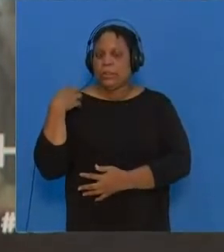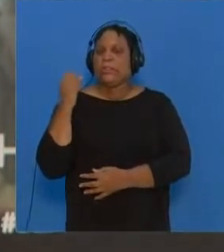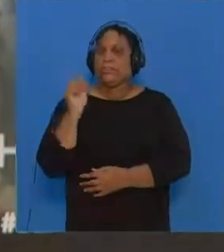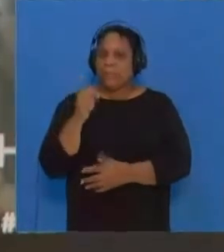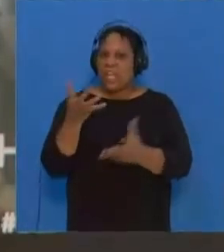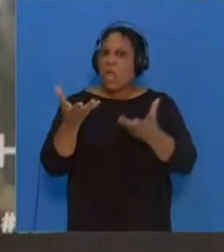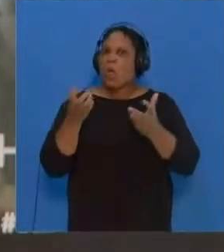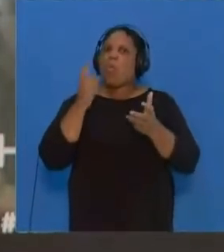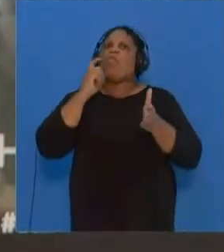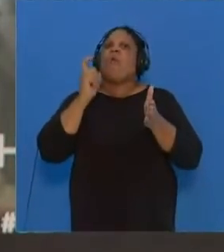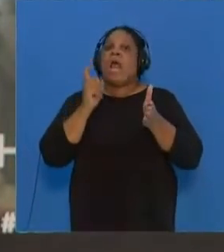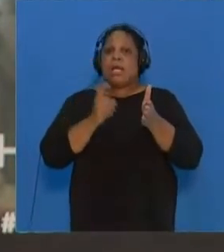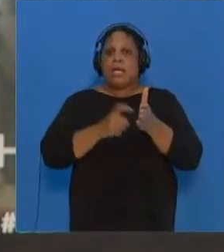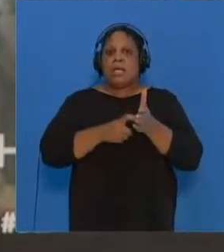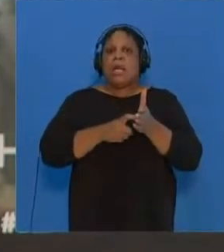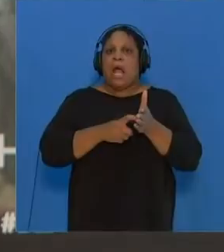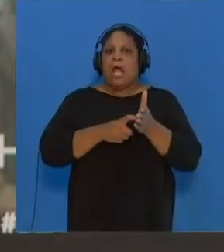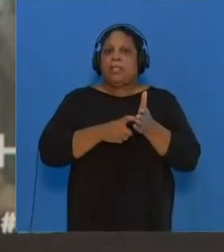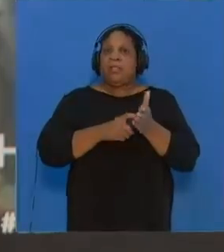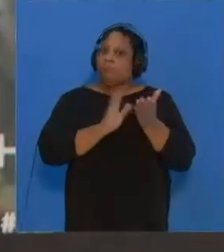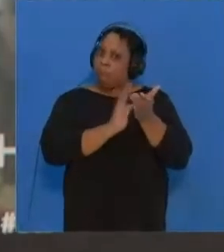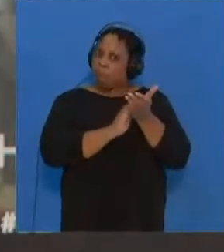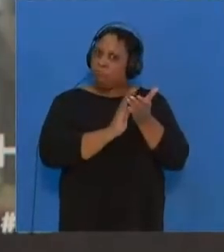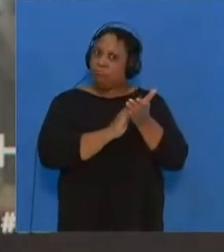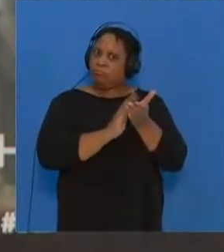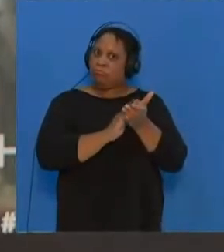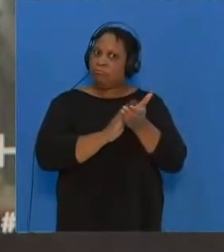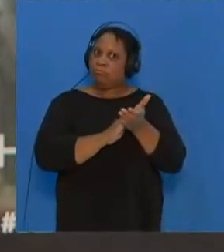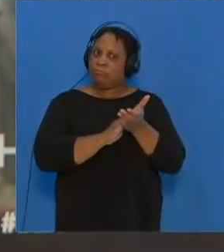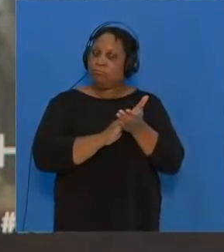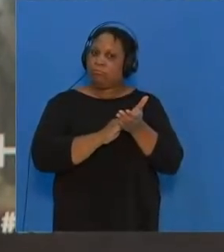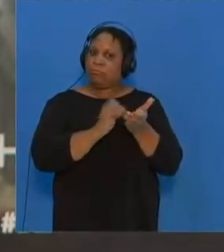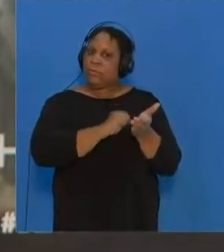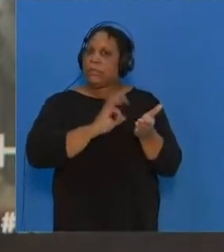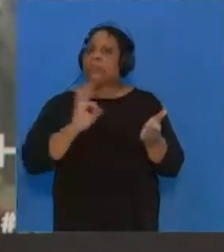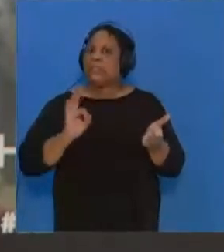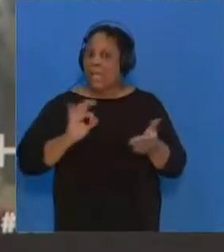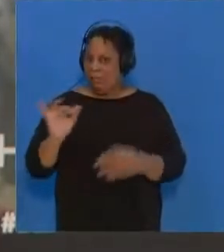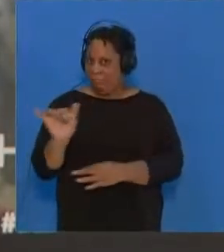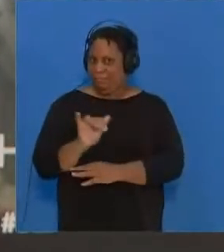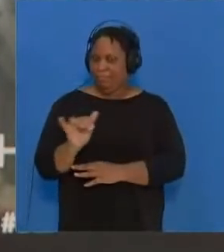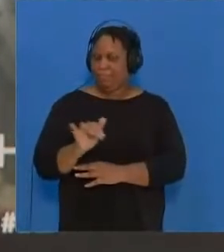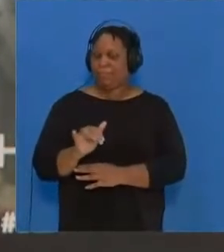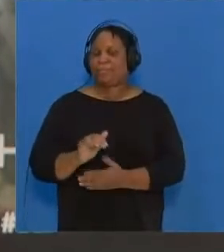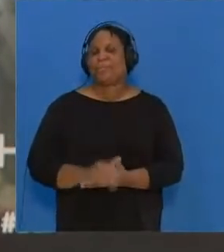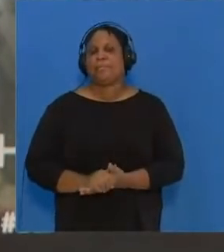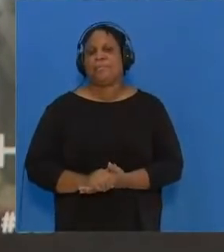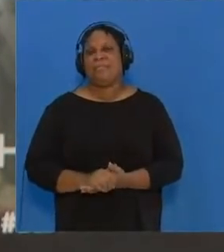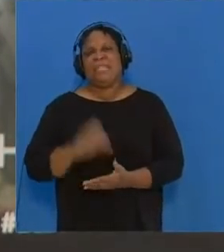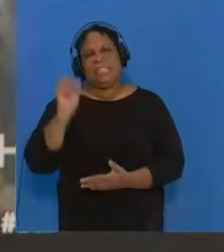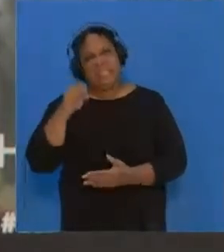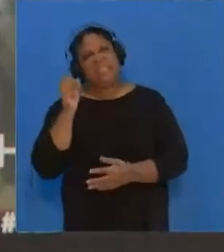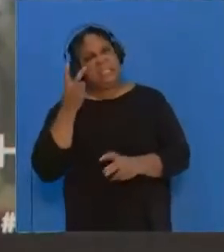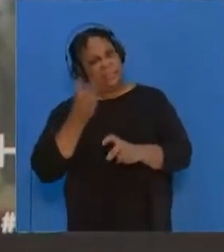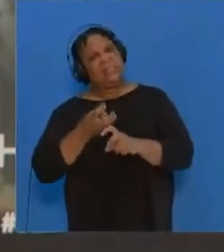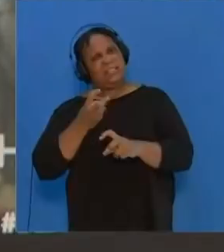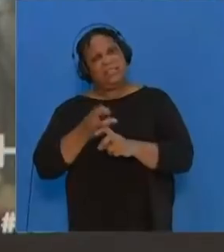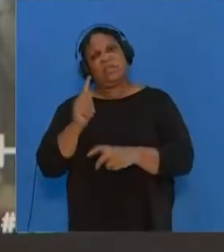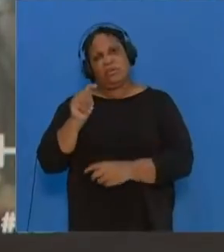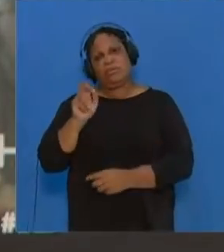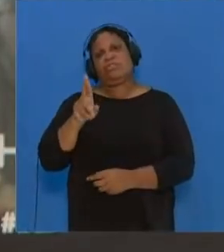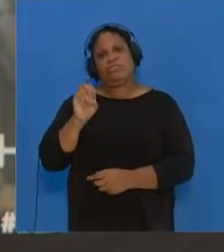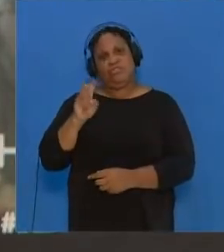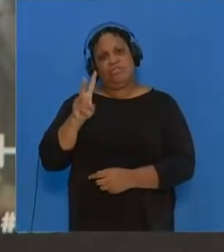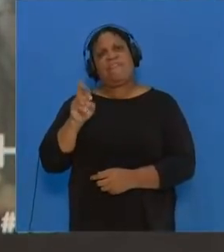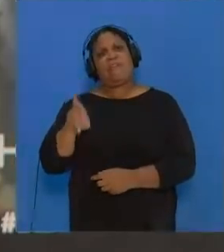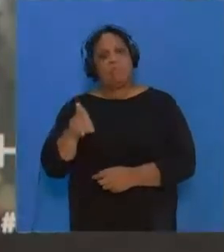to recognize and pay tribute to the good employers in that instance. It is going to be difficult, Trevor. It is